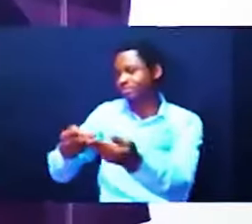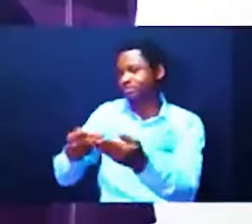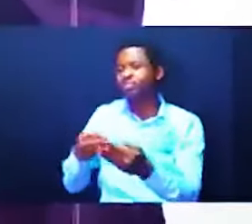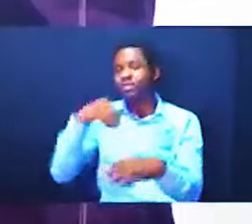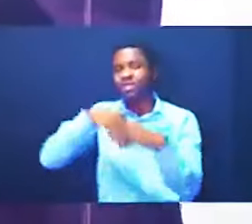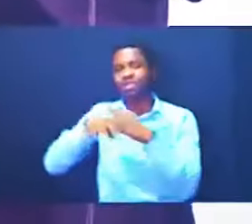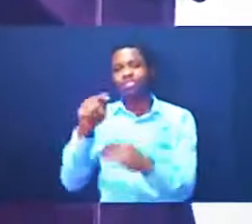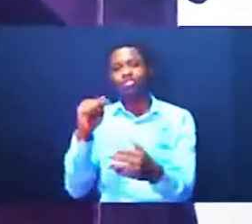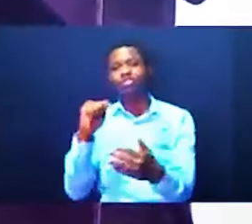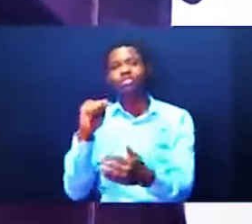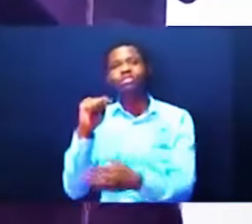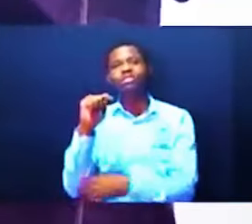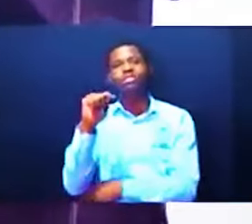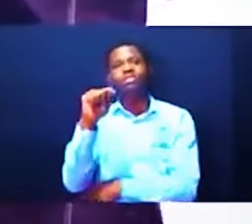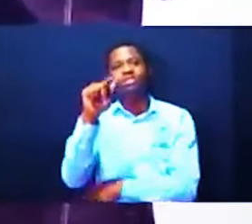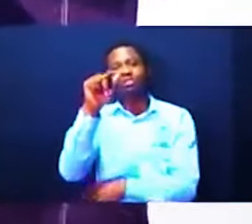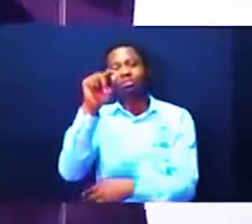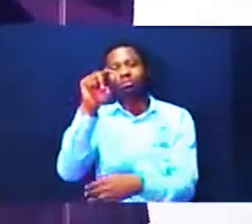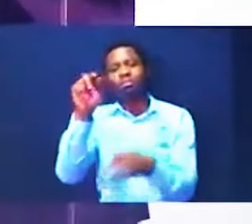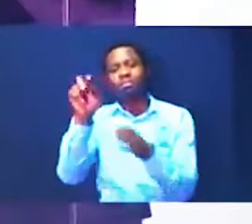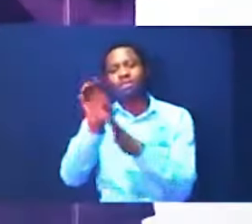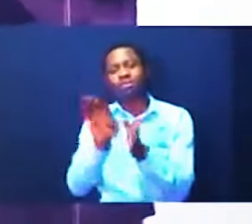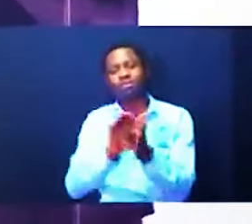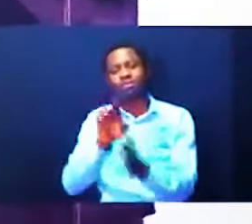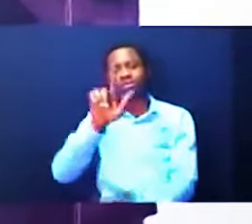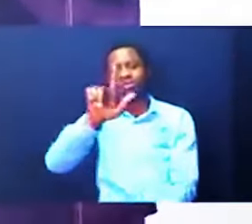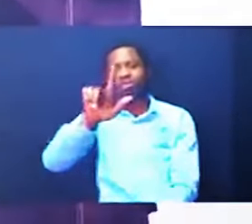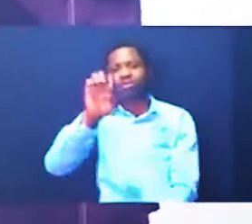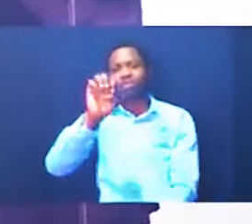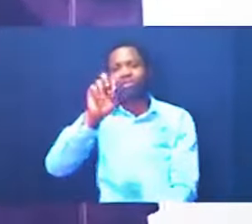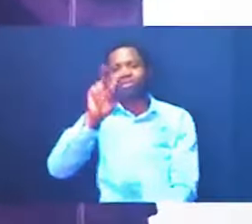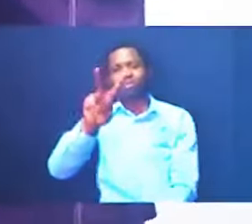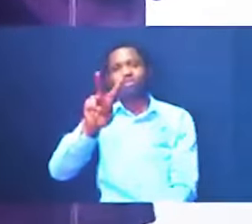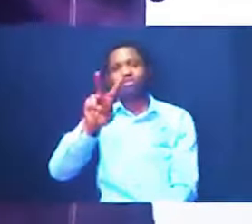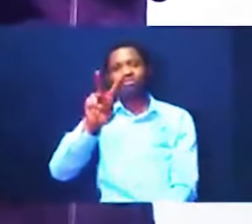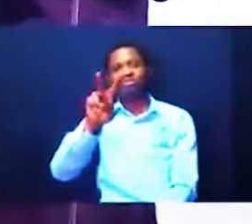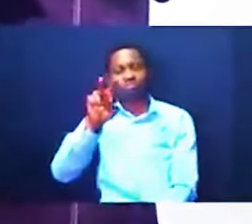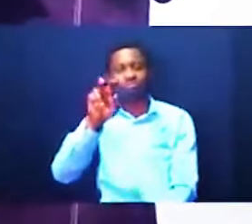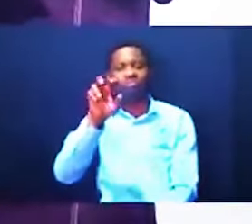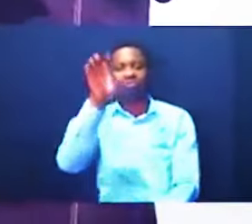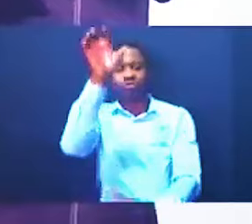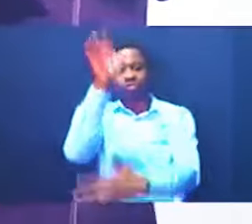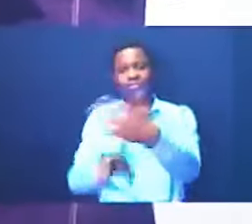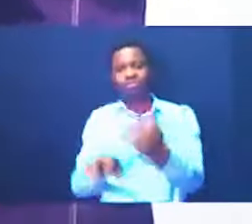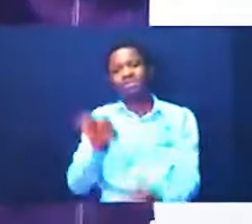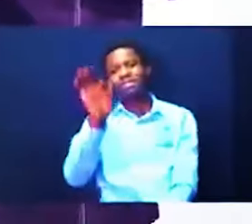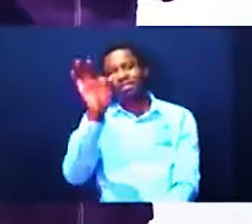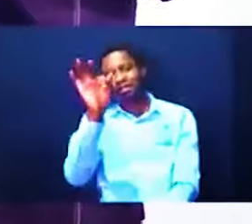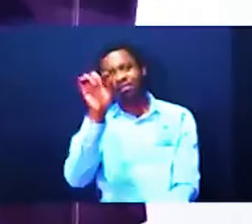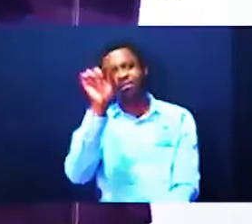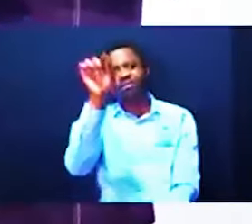This instruction is about what to do instead of having a grudge against